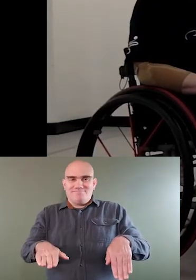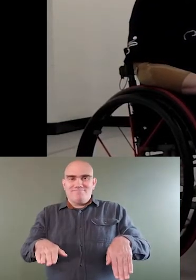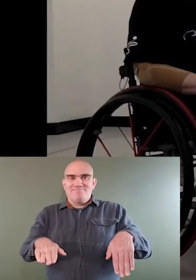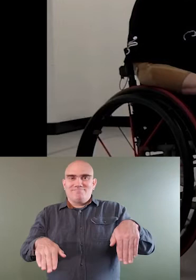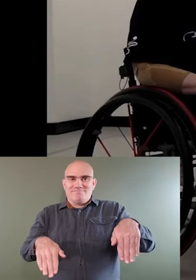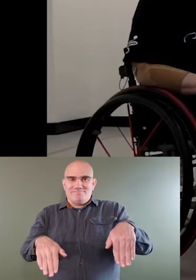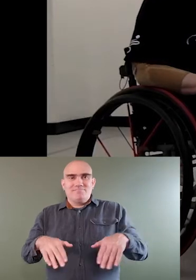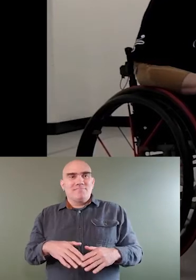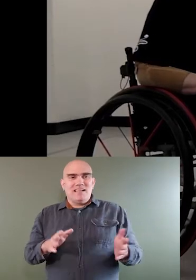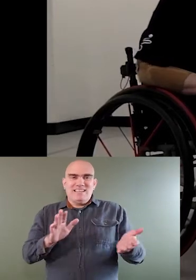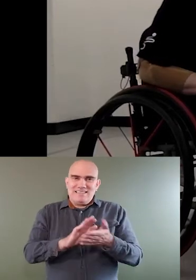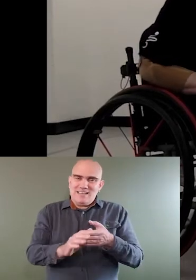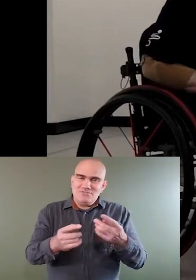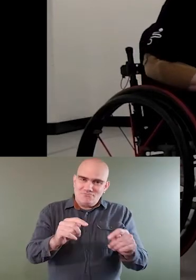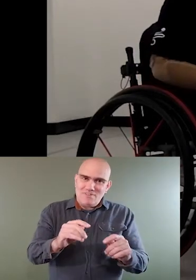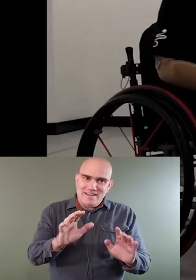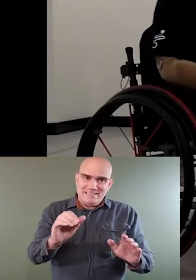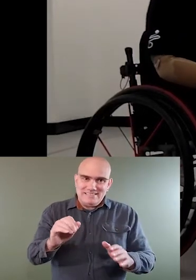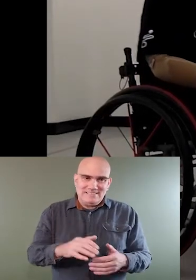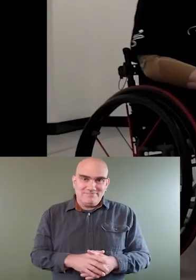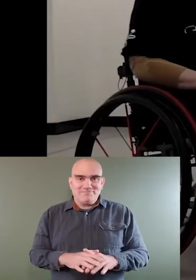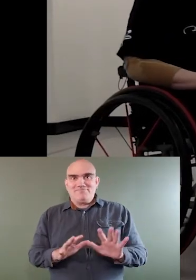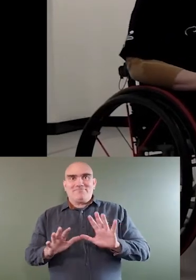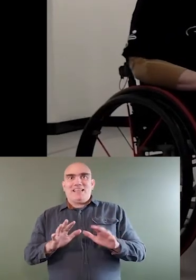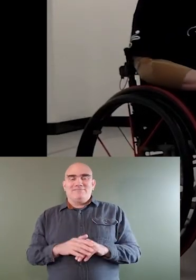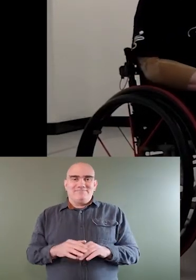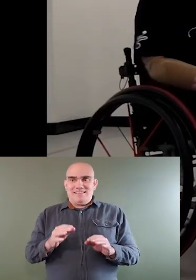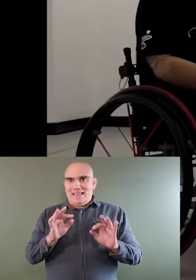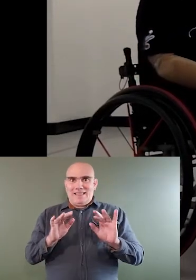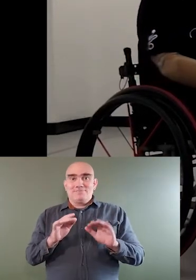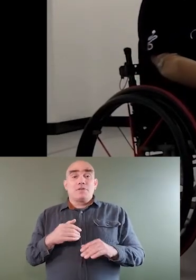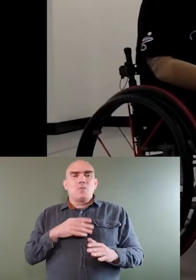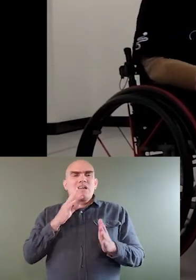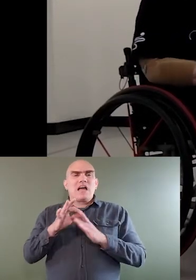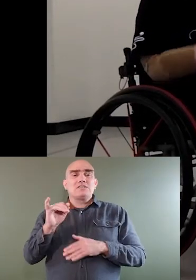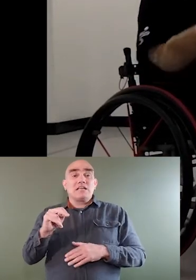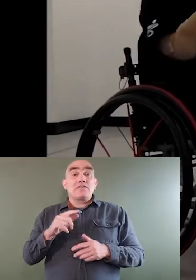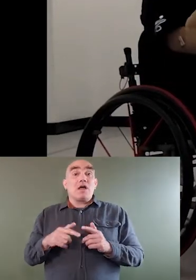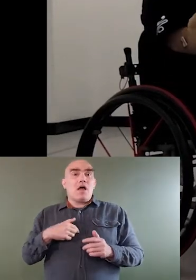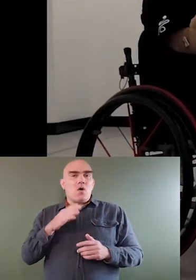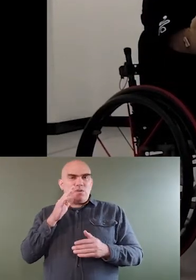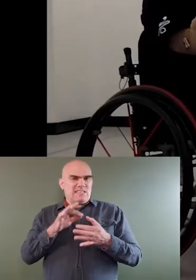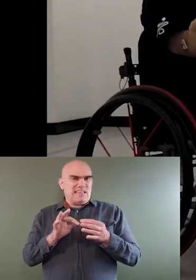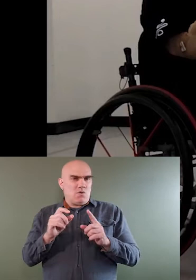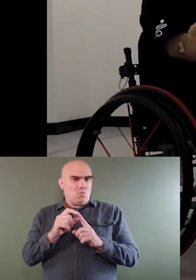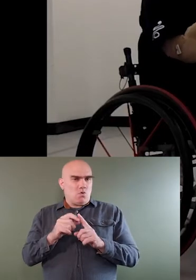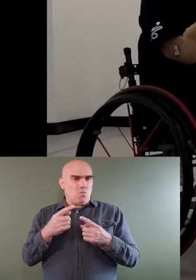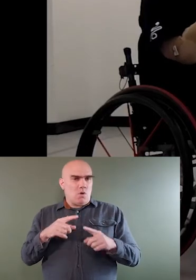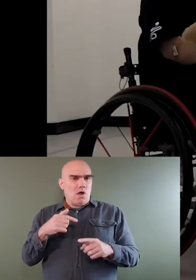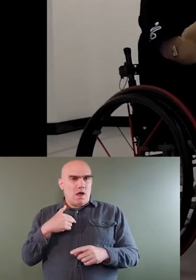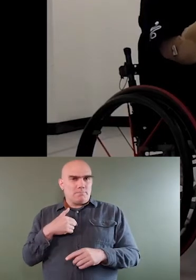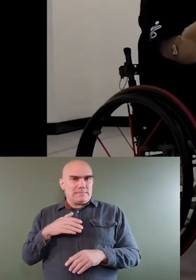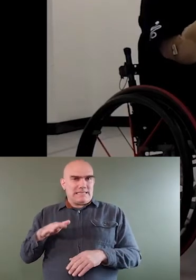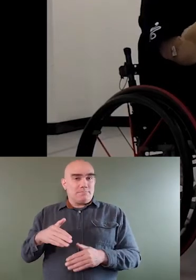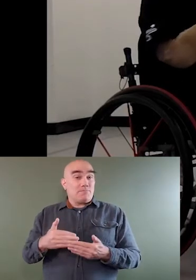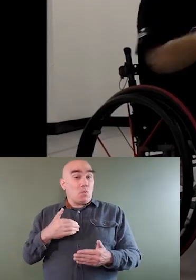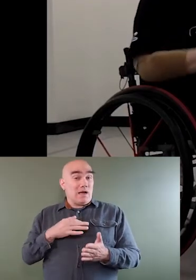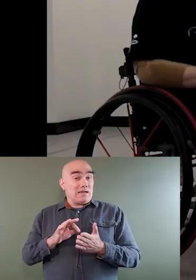I'll try. Yes, I'll count us in, then I'll say the words while I'm